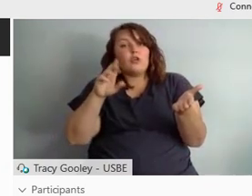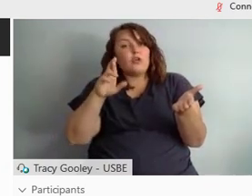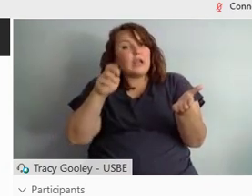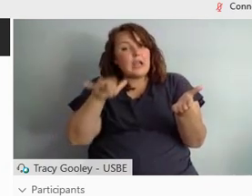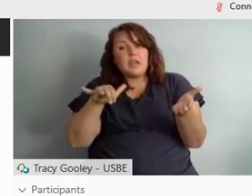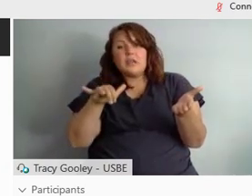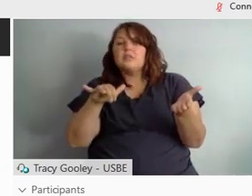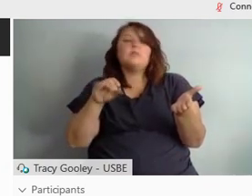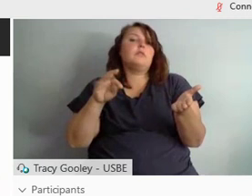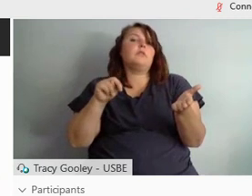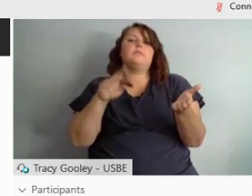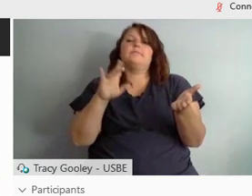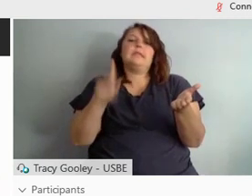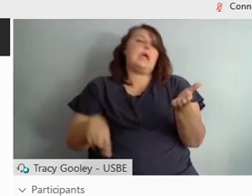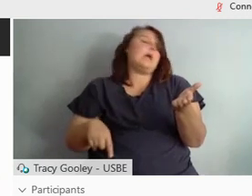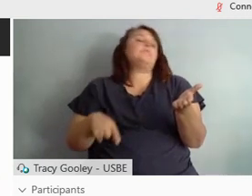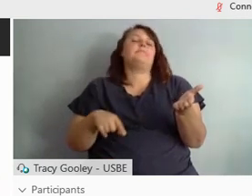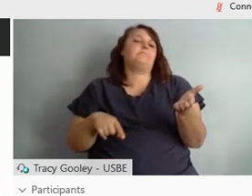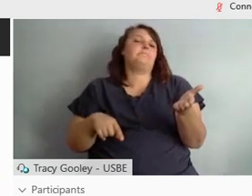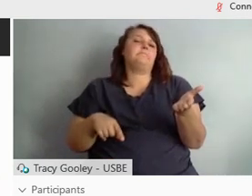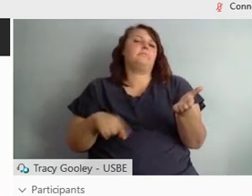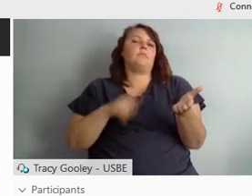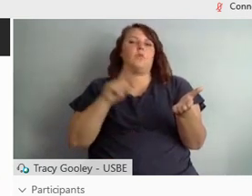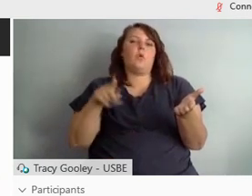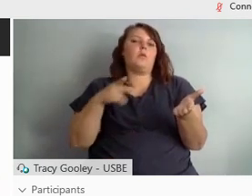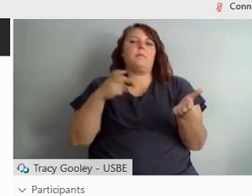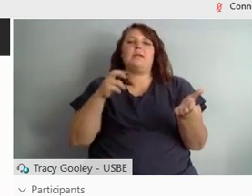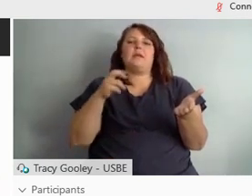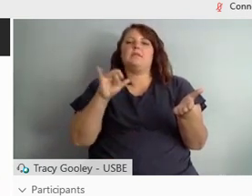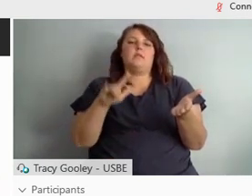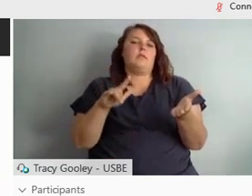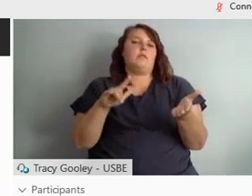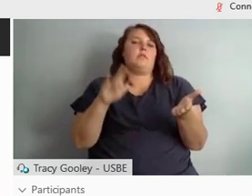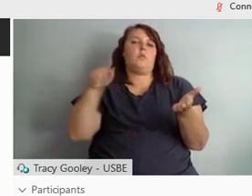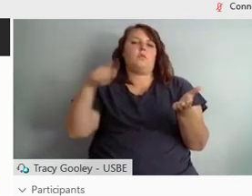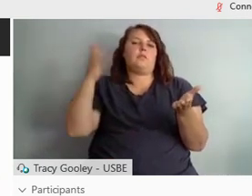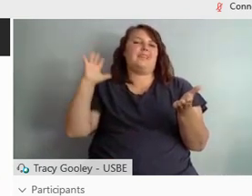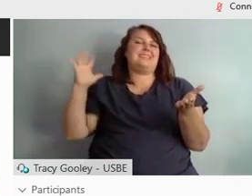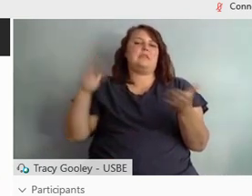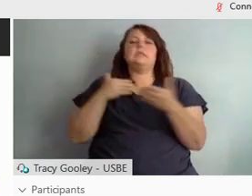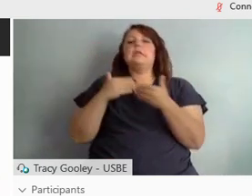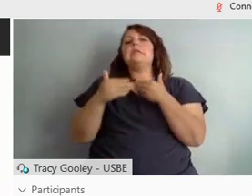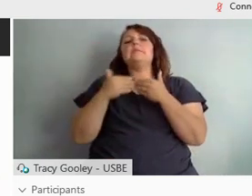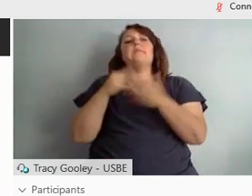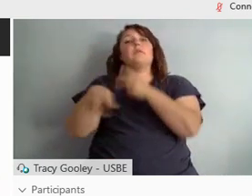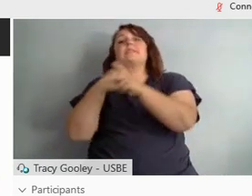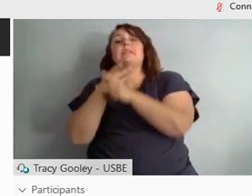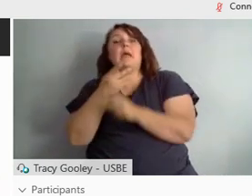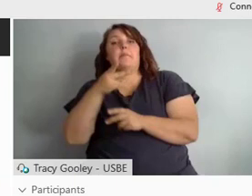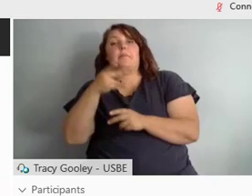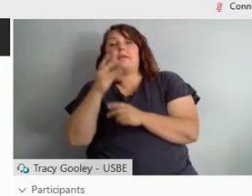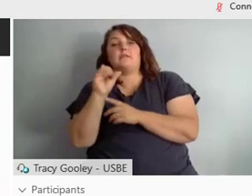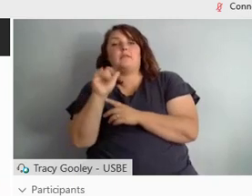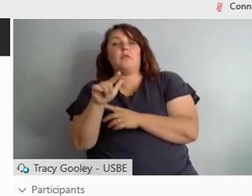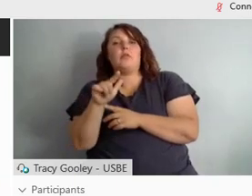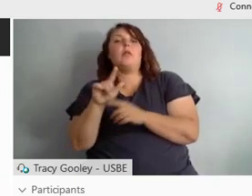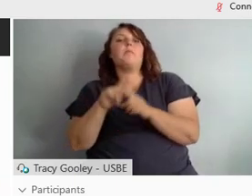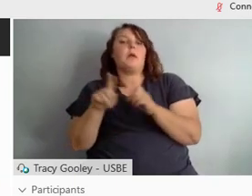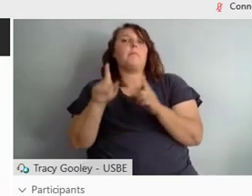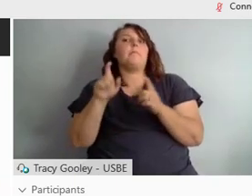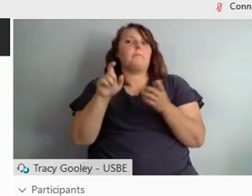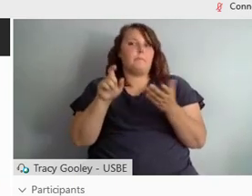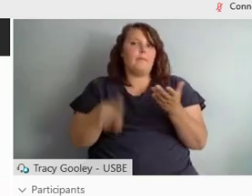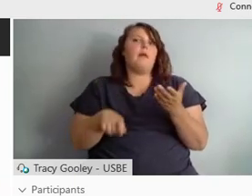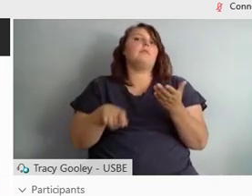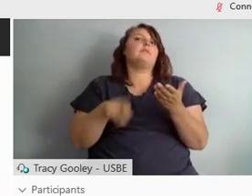it's a skinny pencil, a fat pencil, ones that are shaped like triangles. The type of pencil doesn't matter, just so much that it's a